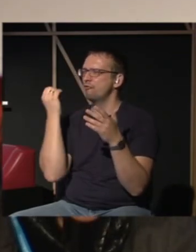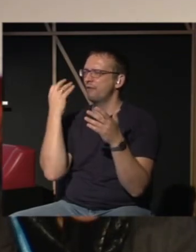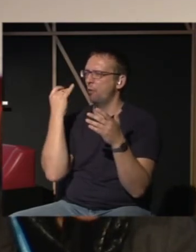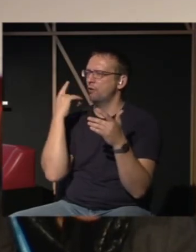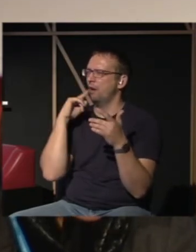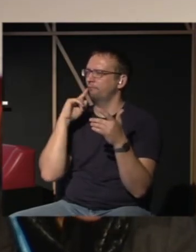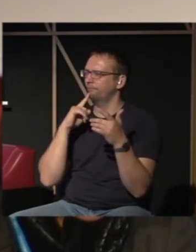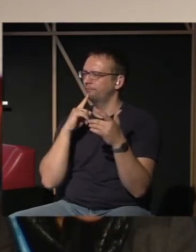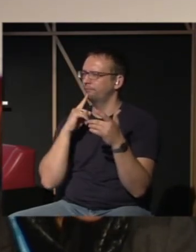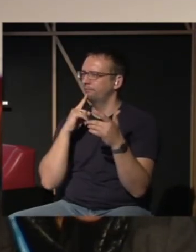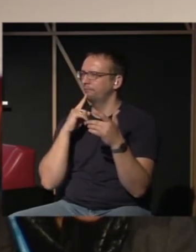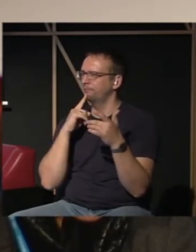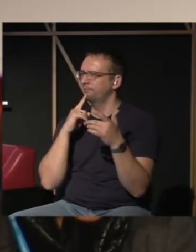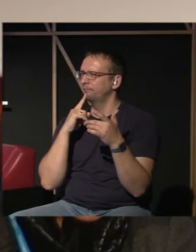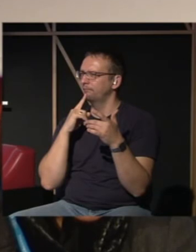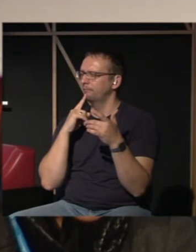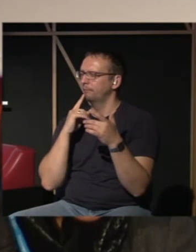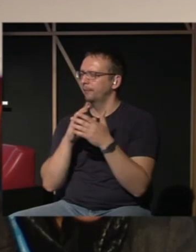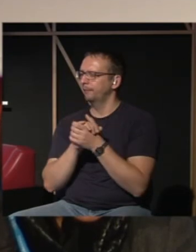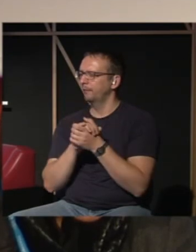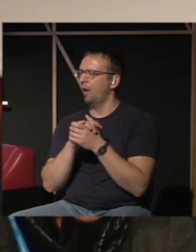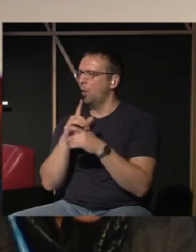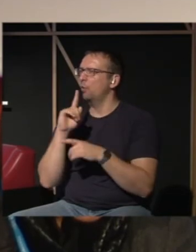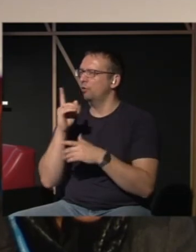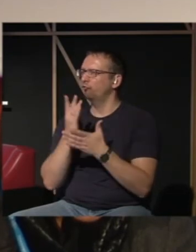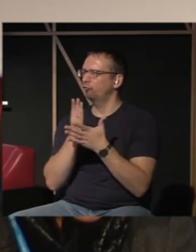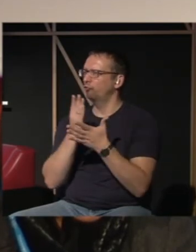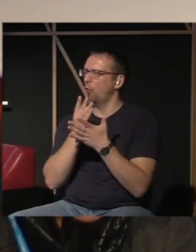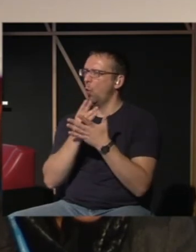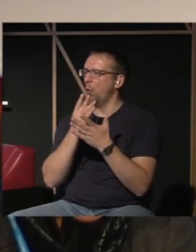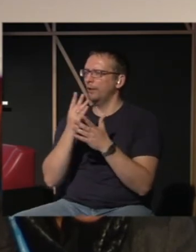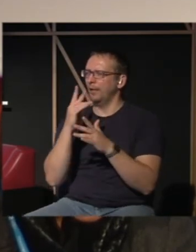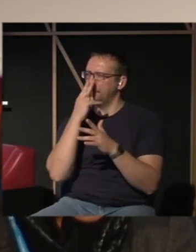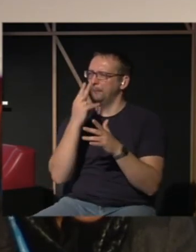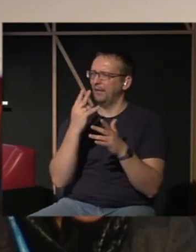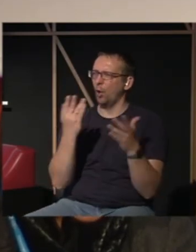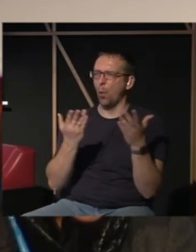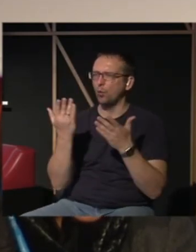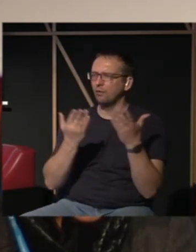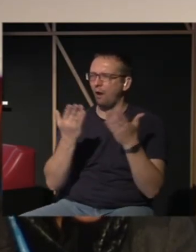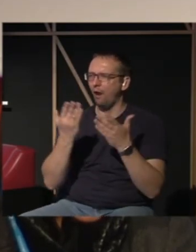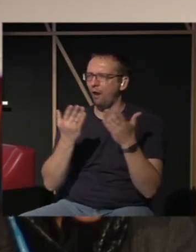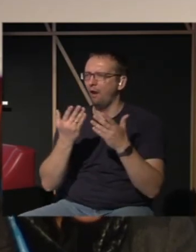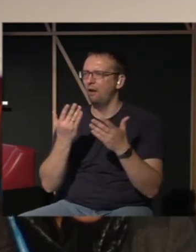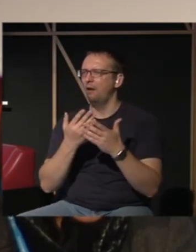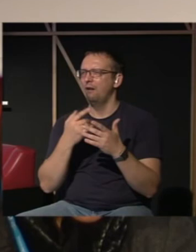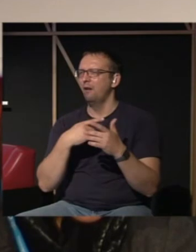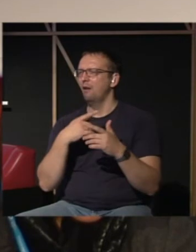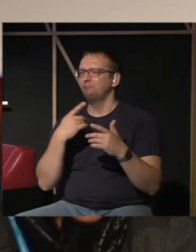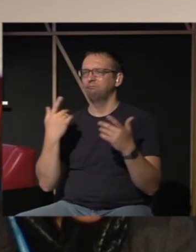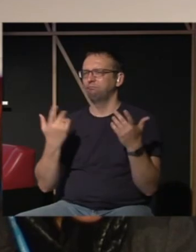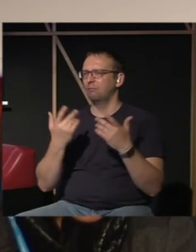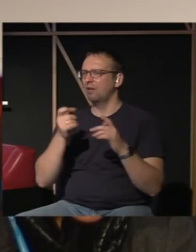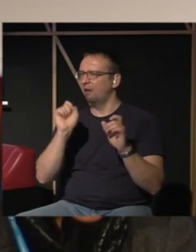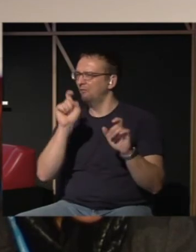disability proof for special ticketing, so she's nodding, so that's part of that. I think on the other hand,